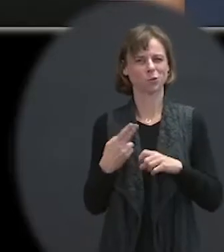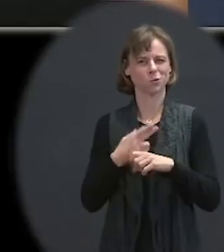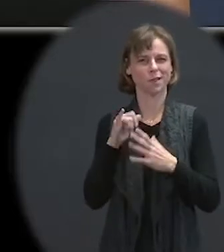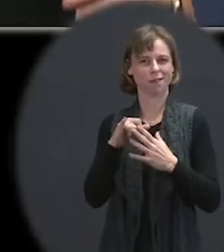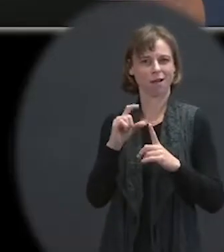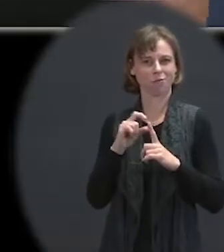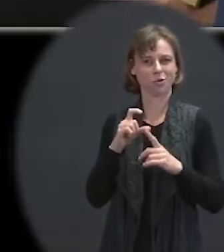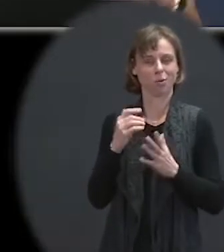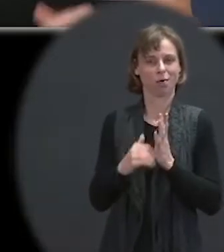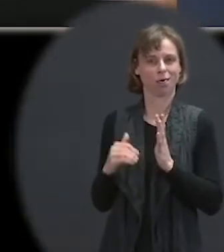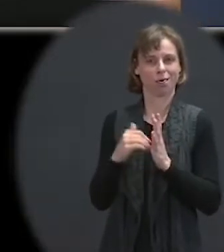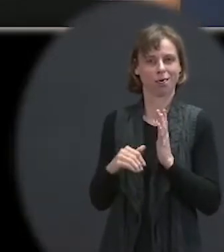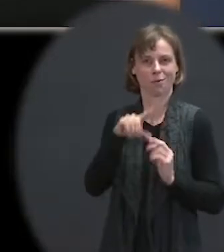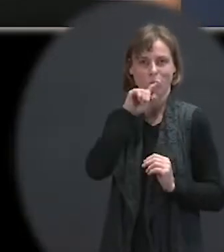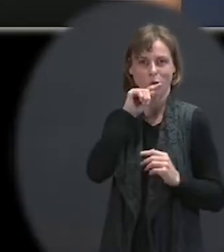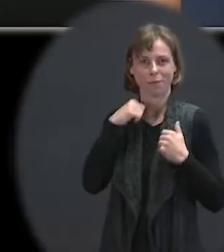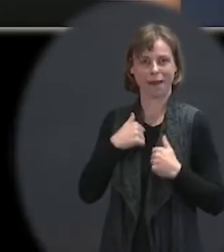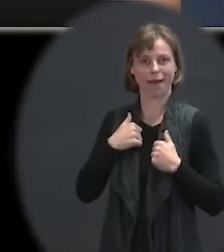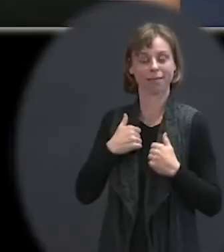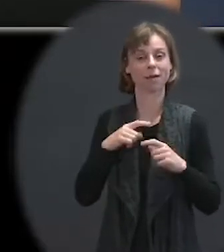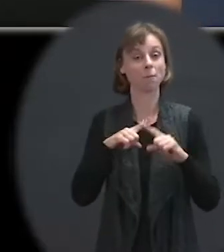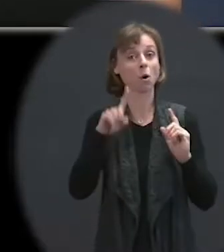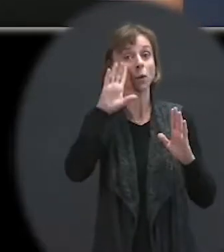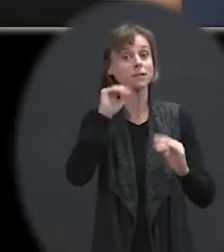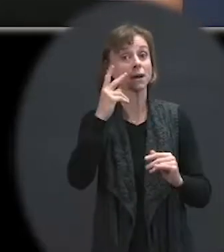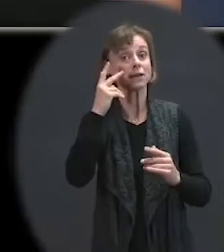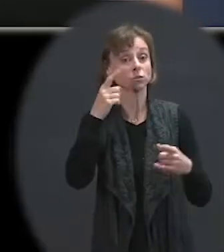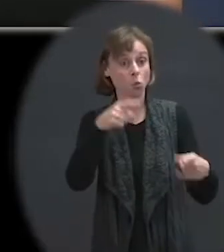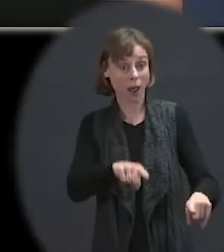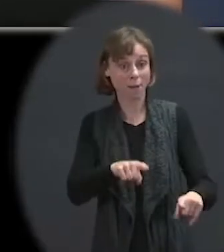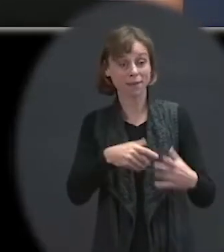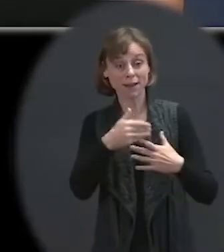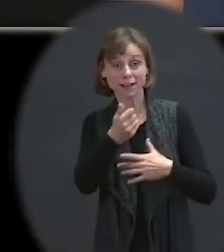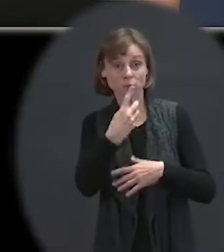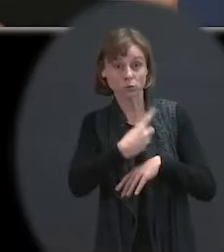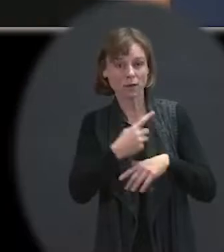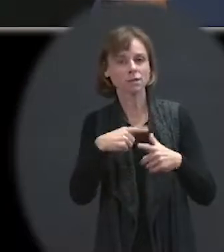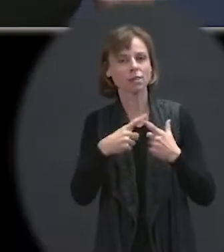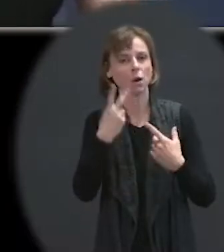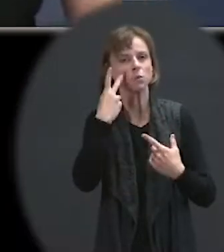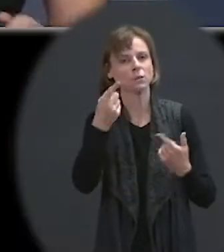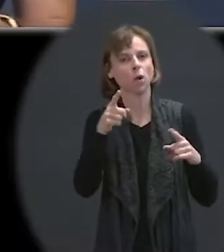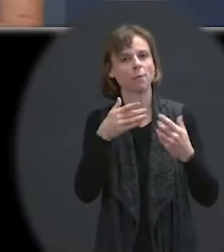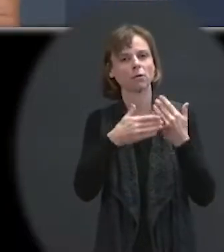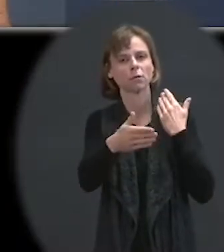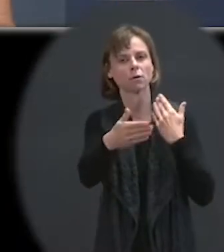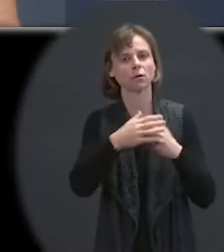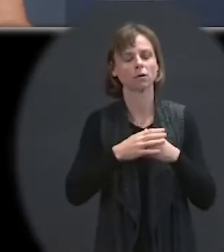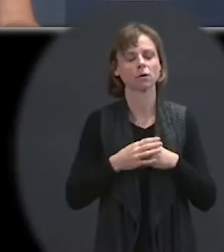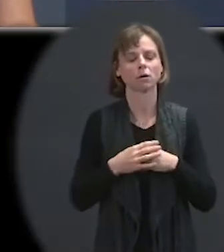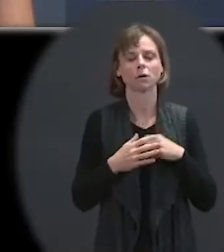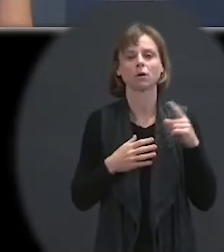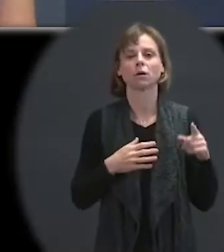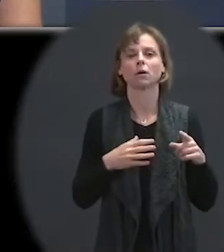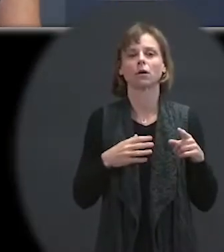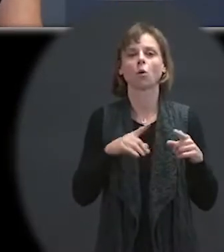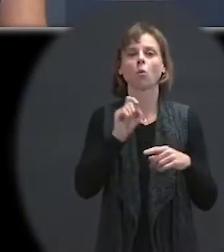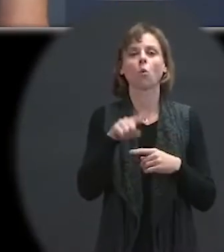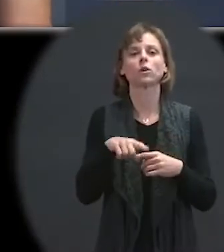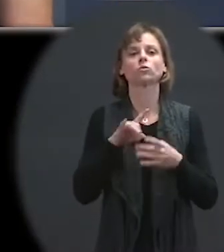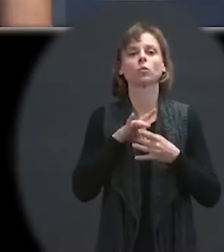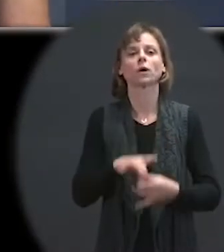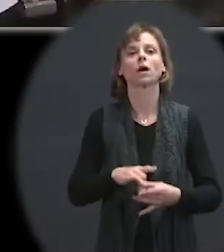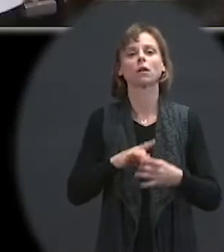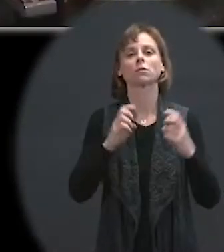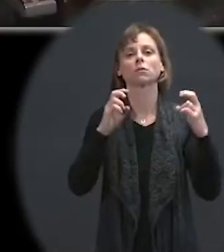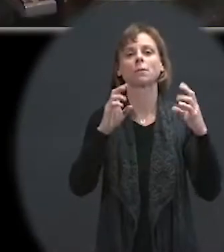here. And we expect that to happen in the next couple of days, and then we'll see where it goes from there. Okay, my last question is on the meeting with Canadian Prime Minister